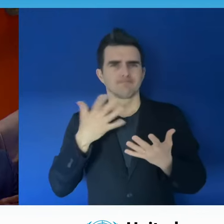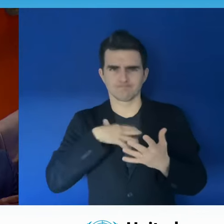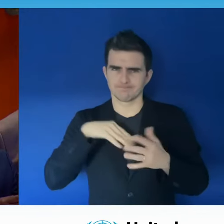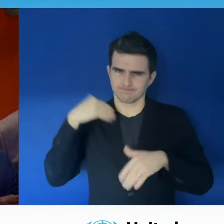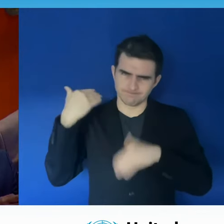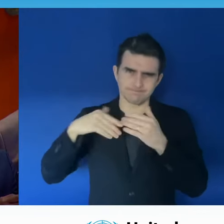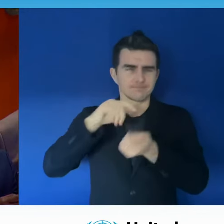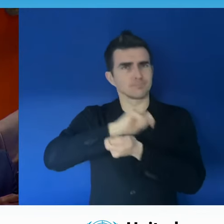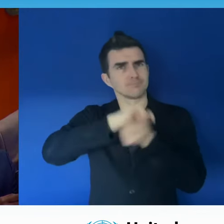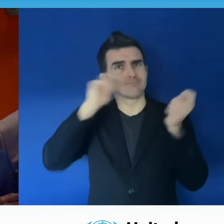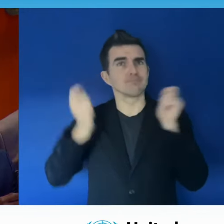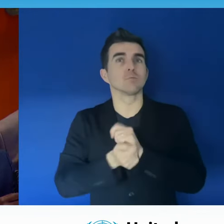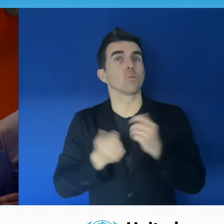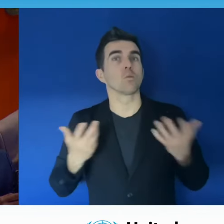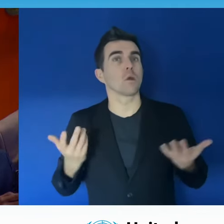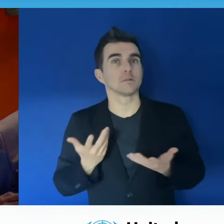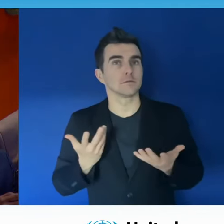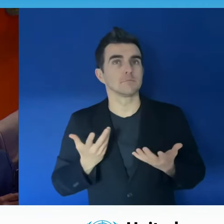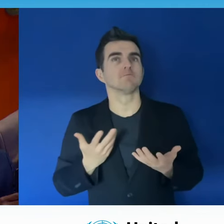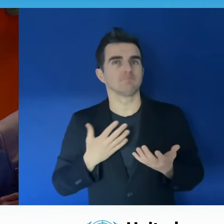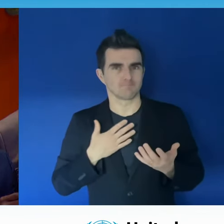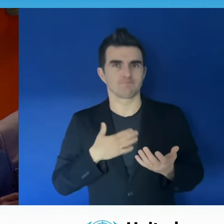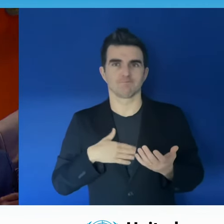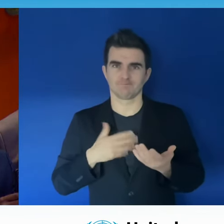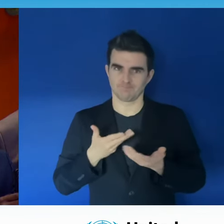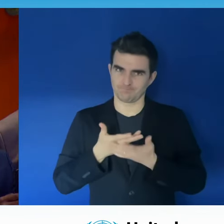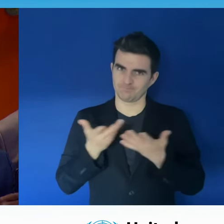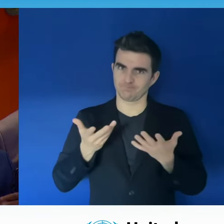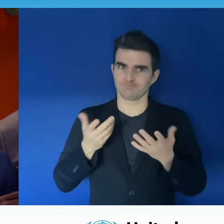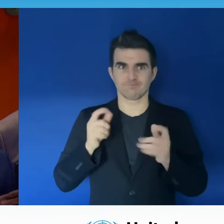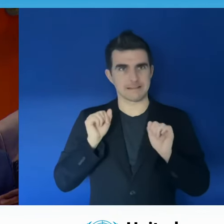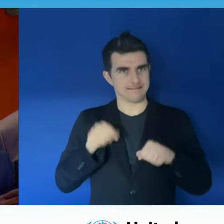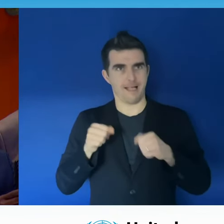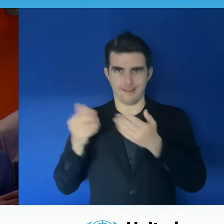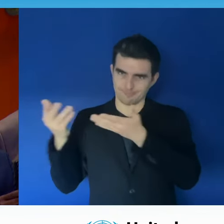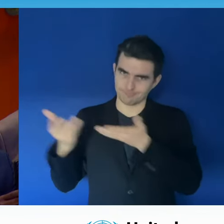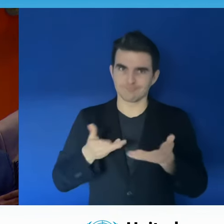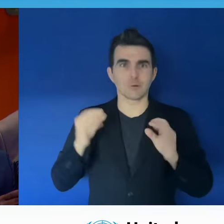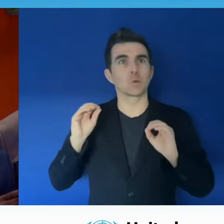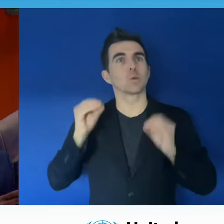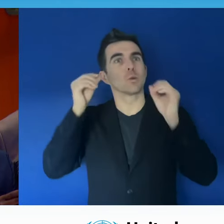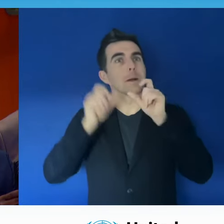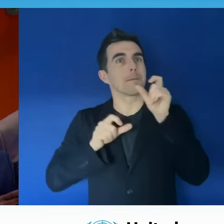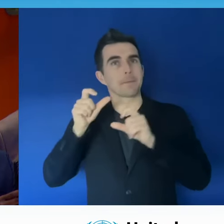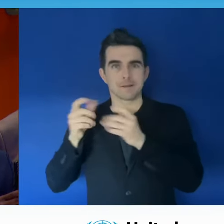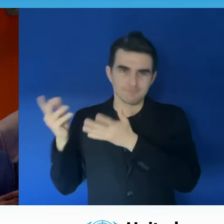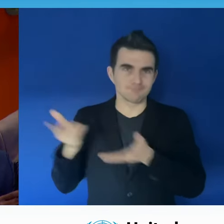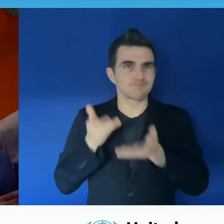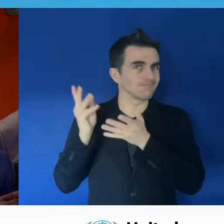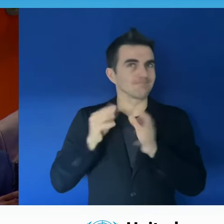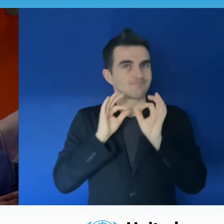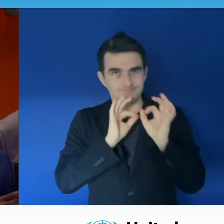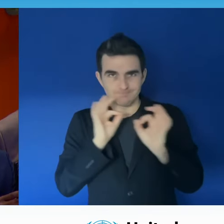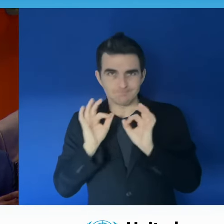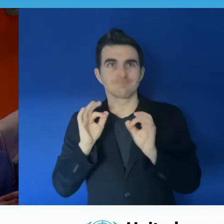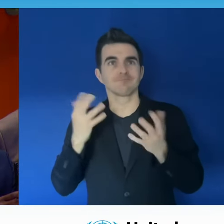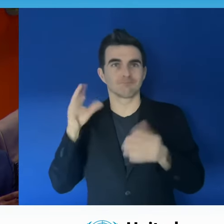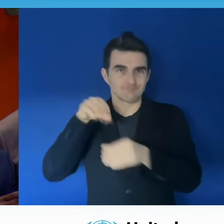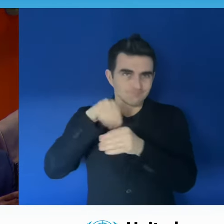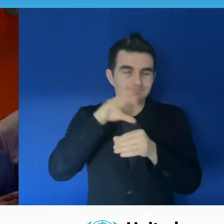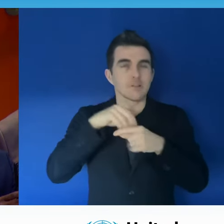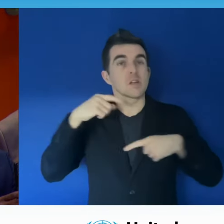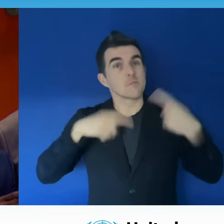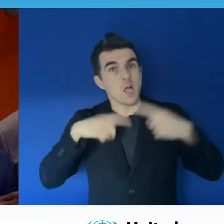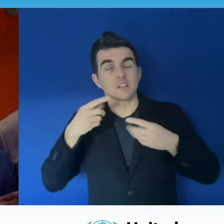political, economic, and social sphere as essential to achieving these sustainable development